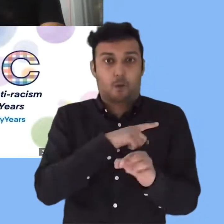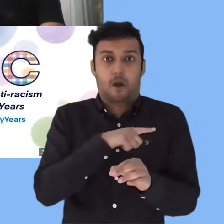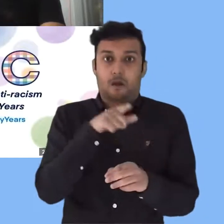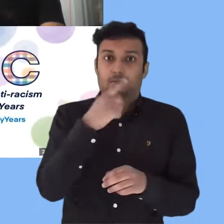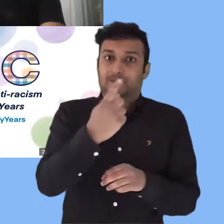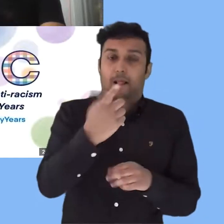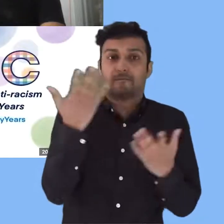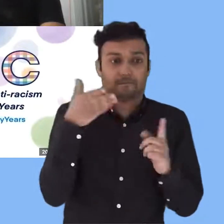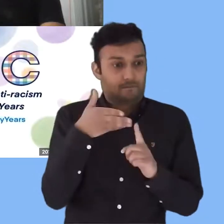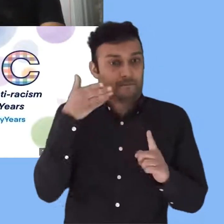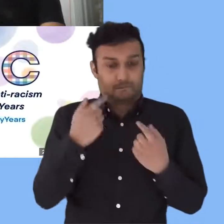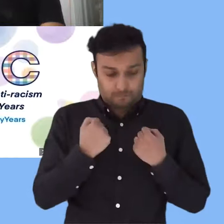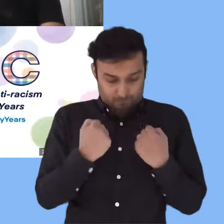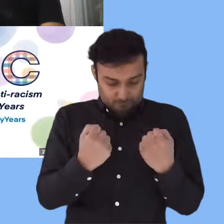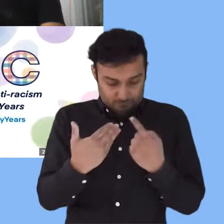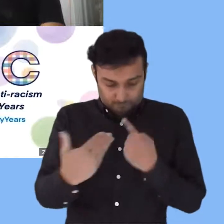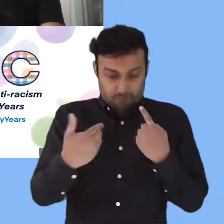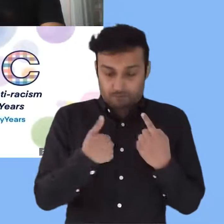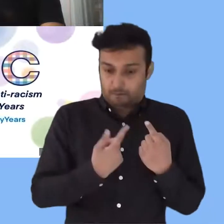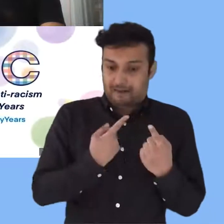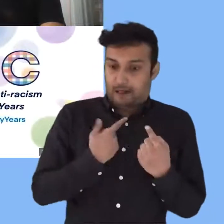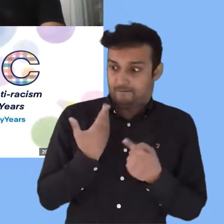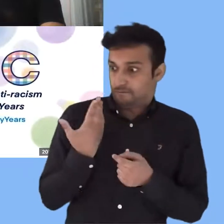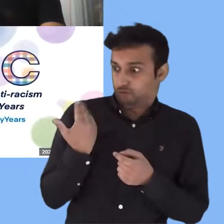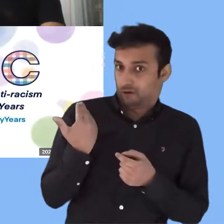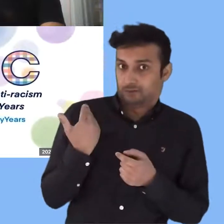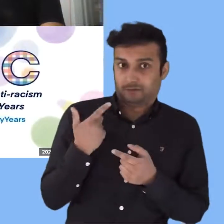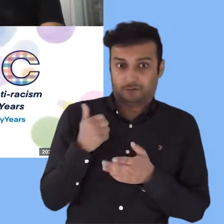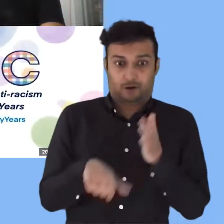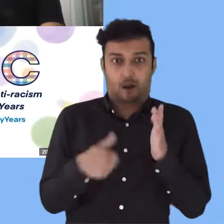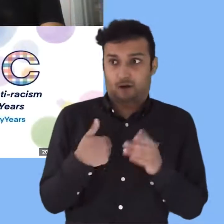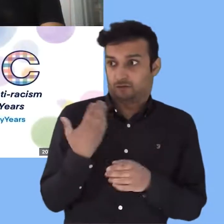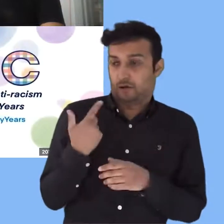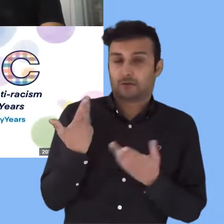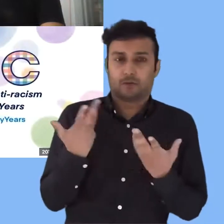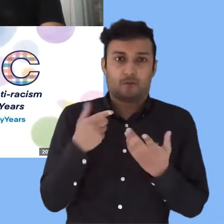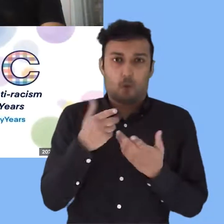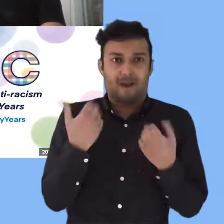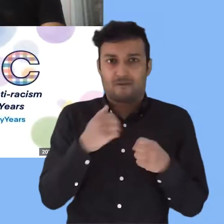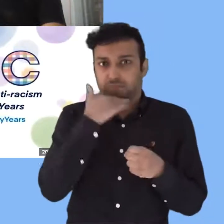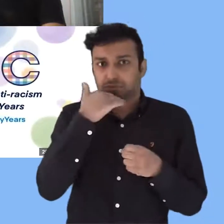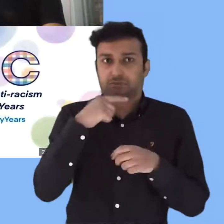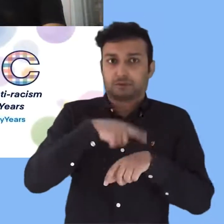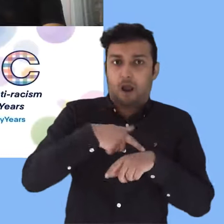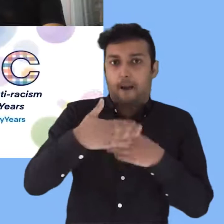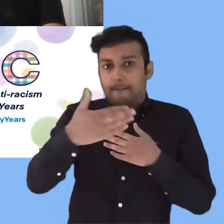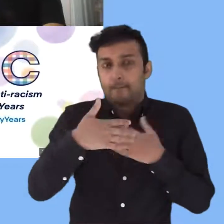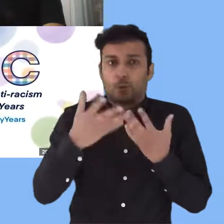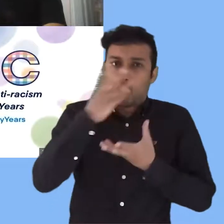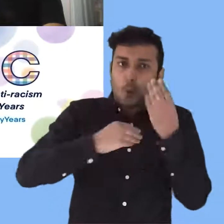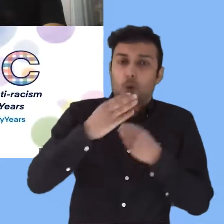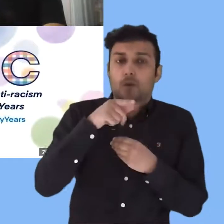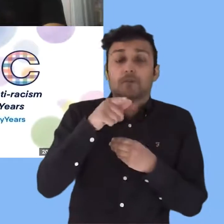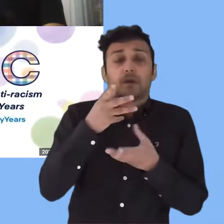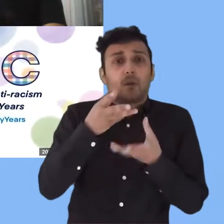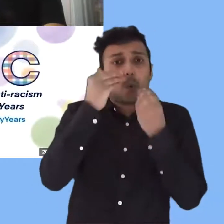there's room to grow and things to learn. And we learn by practicing. There's not going to be a time when we